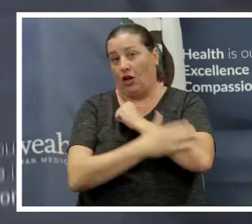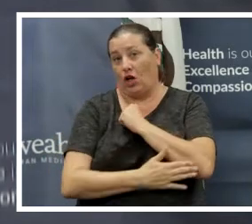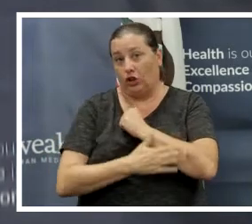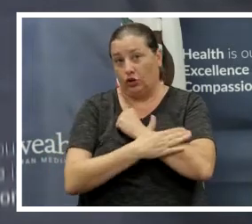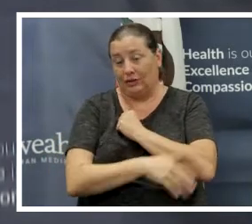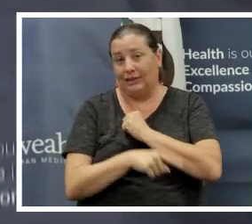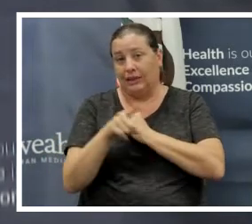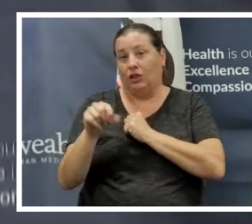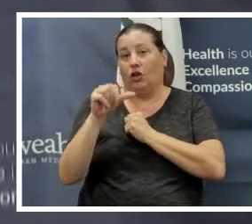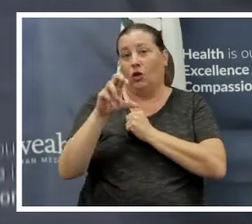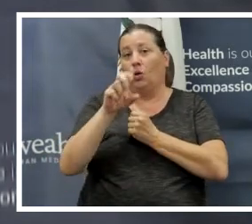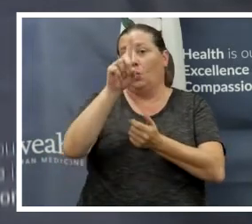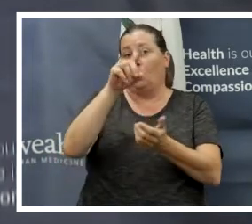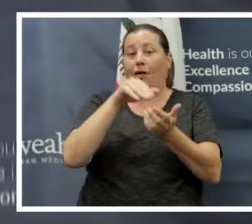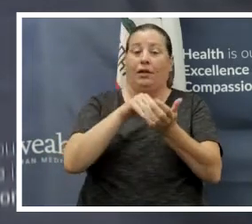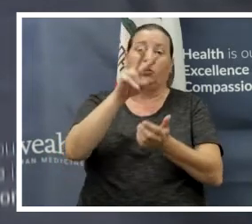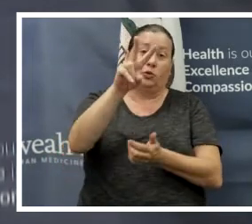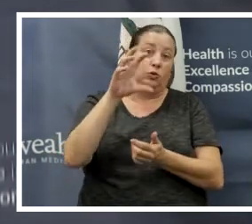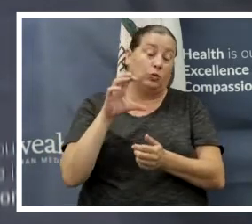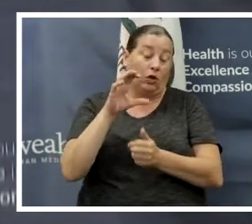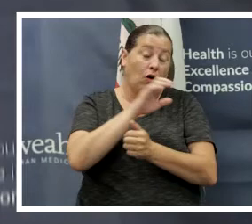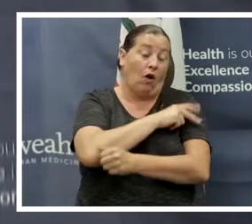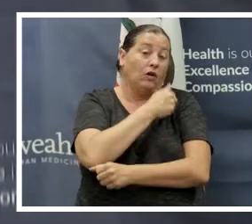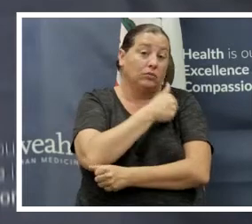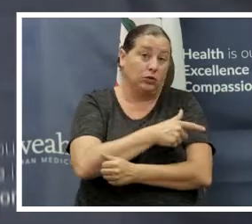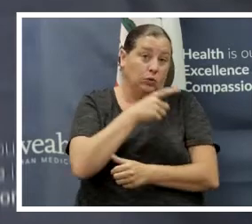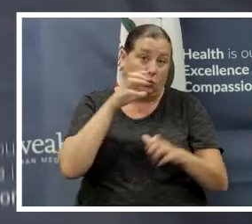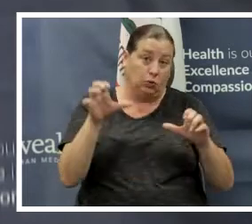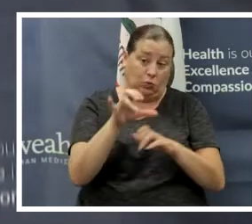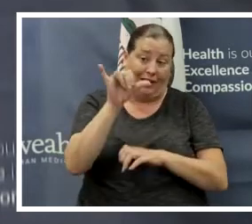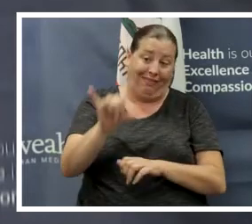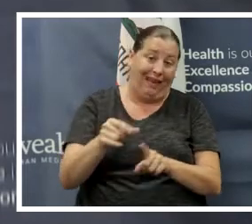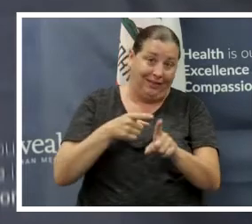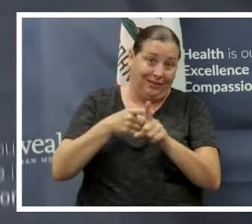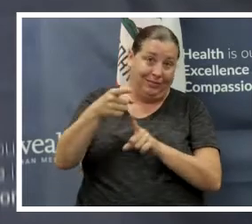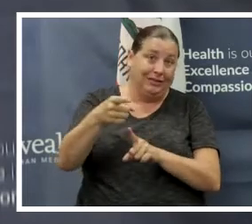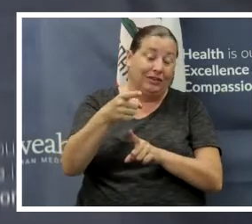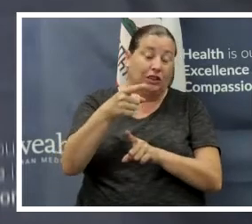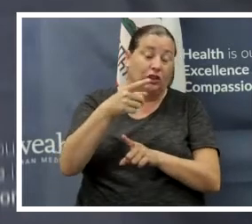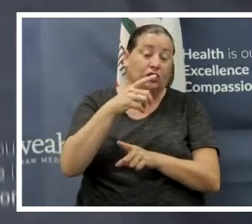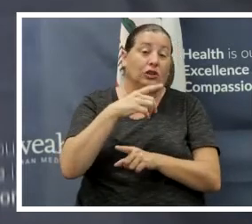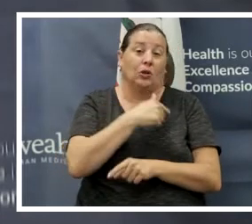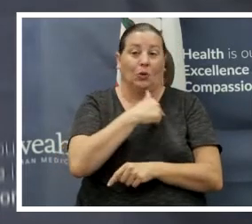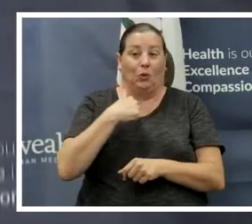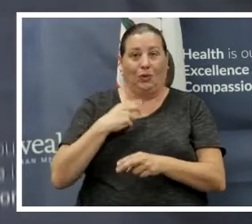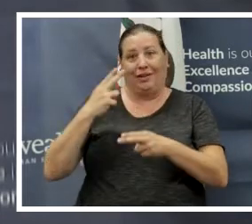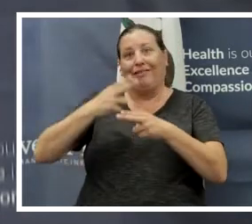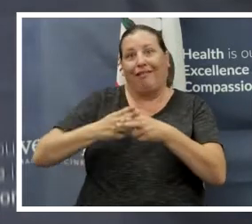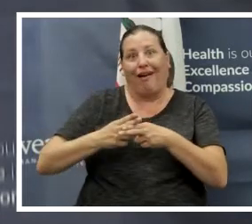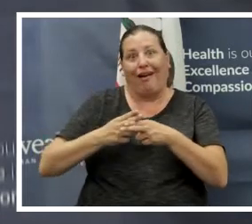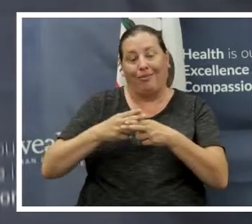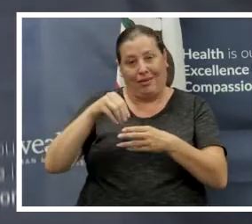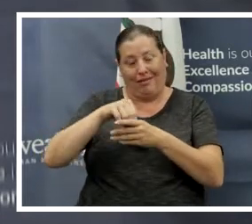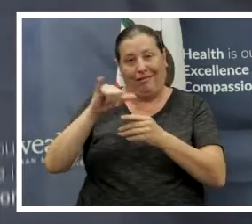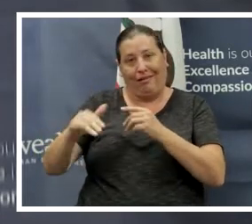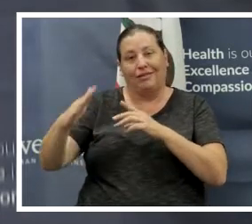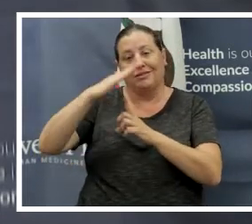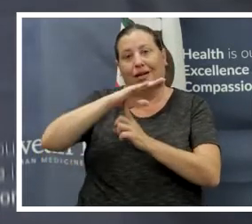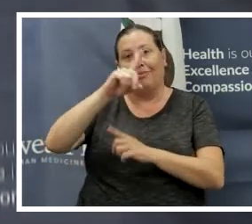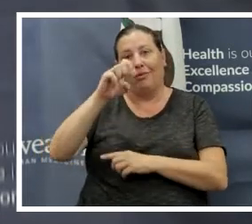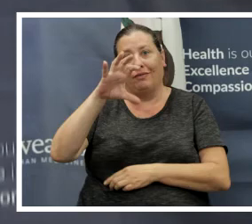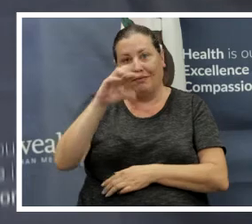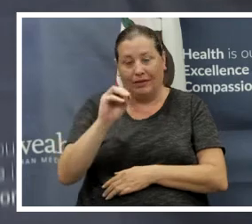do open heart surgery, and for 4 years in a row, Kaweah Delta named one of the top 50. We're delighted to bring